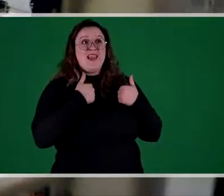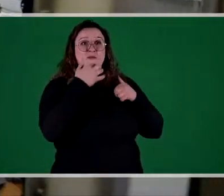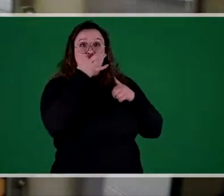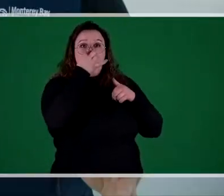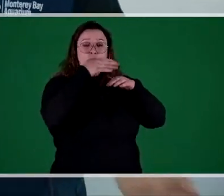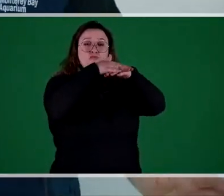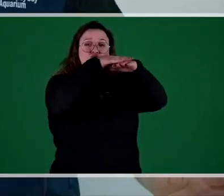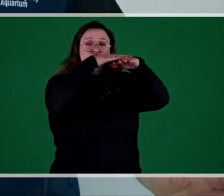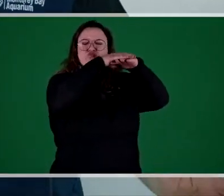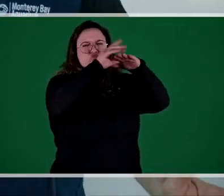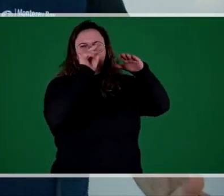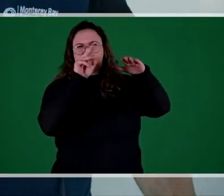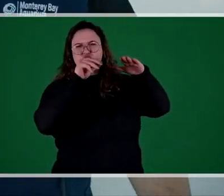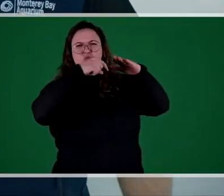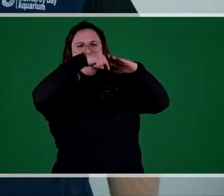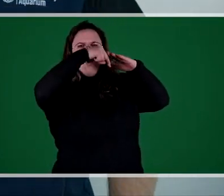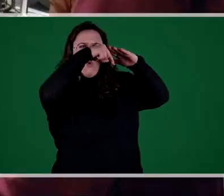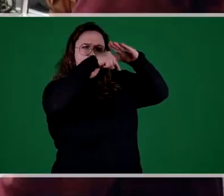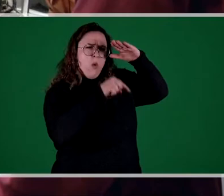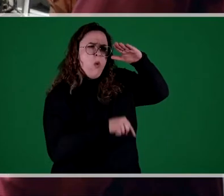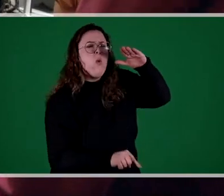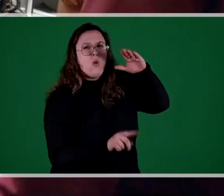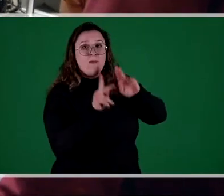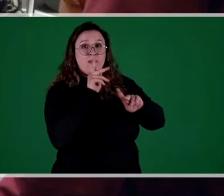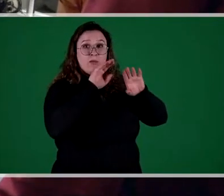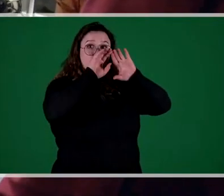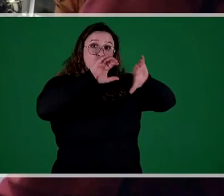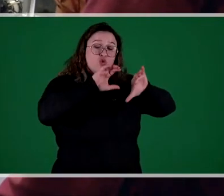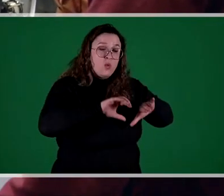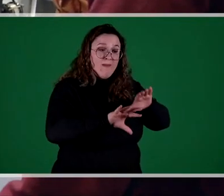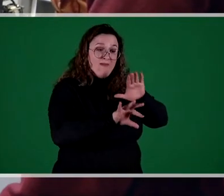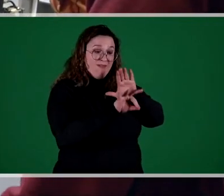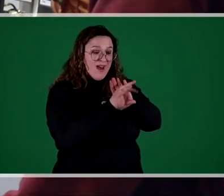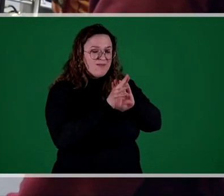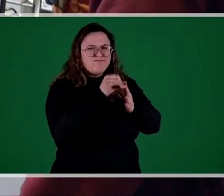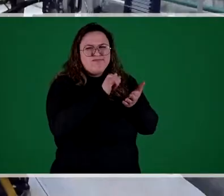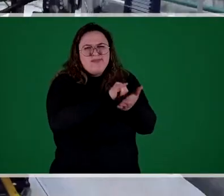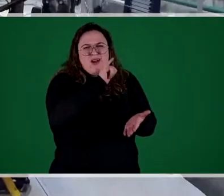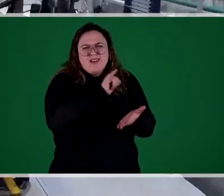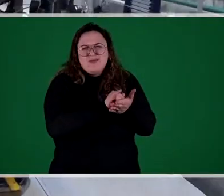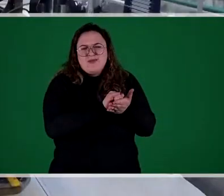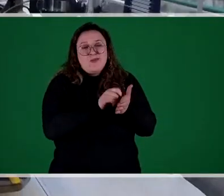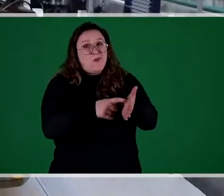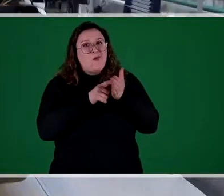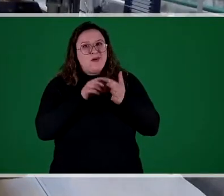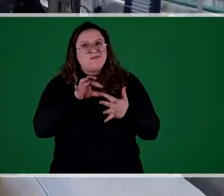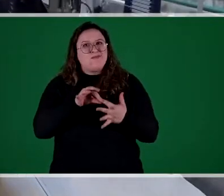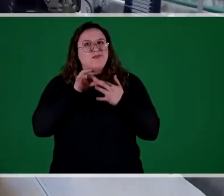deeper than anyone can possibly scuba dive, so we need very specialized equipment to reach these animals.